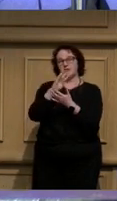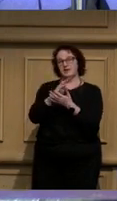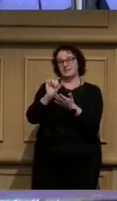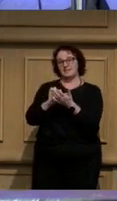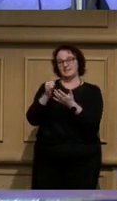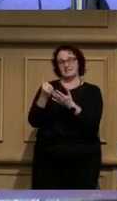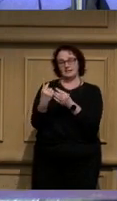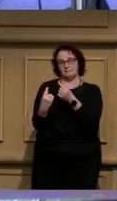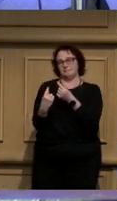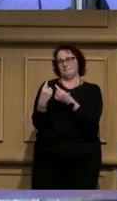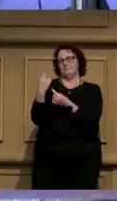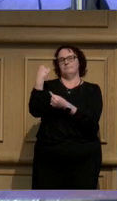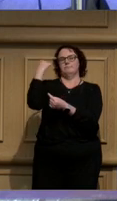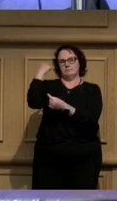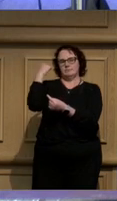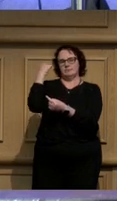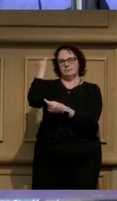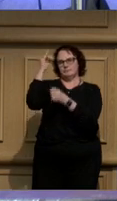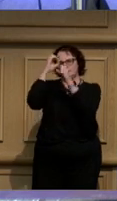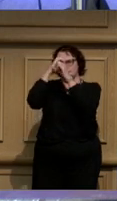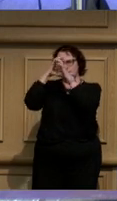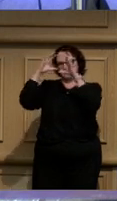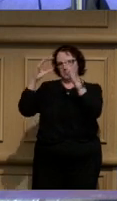1916, you know,